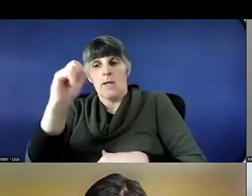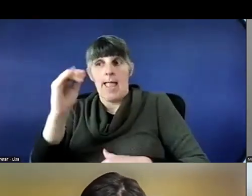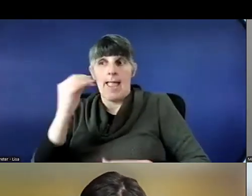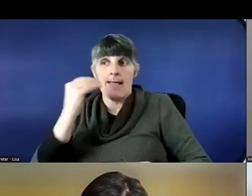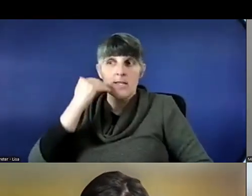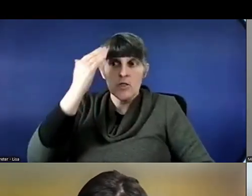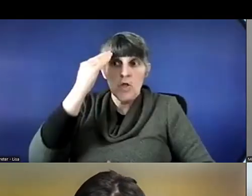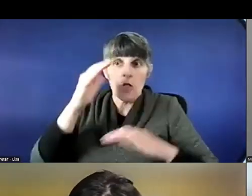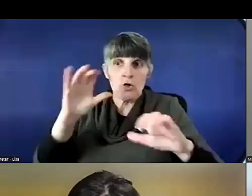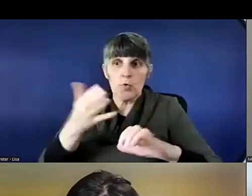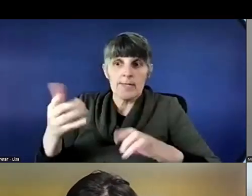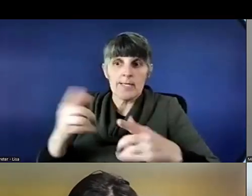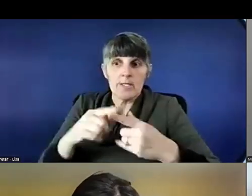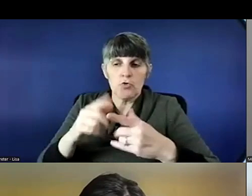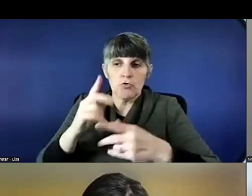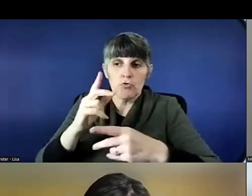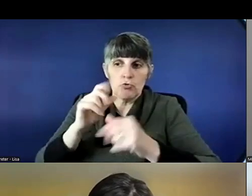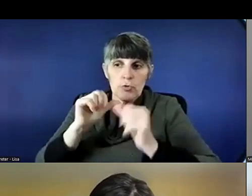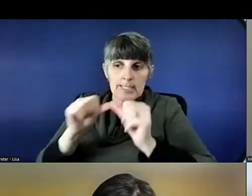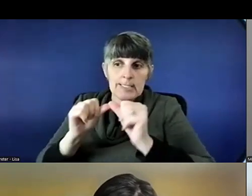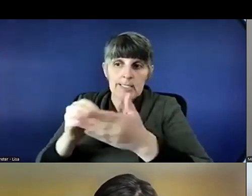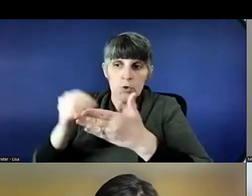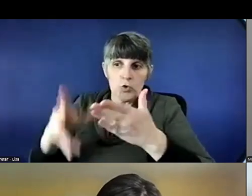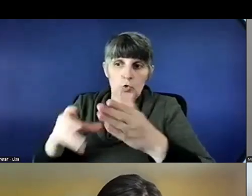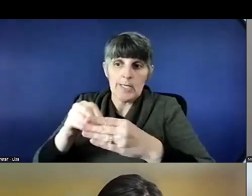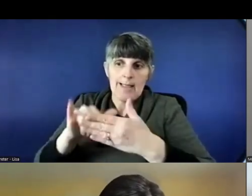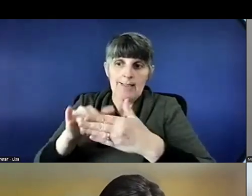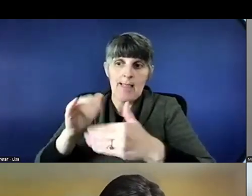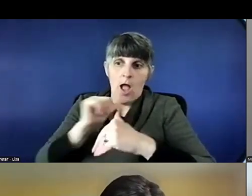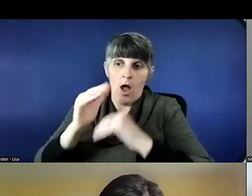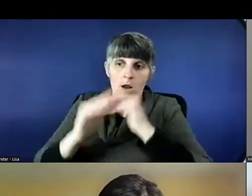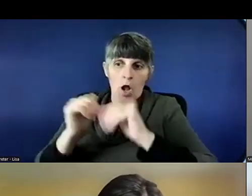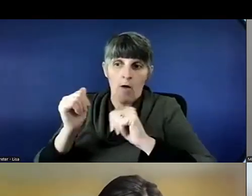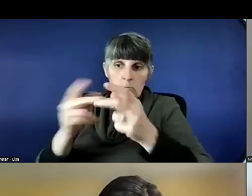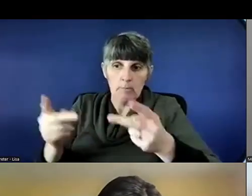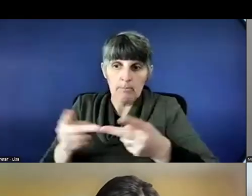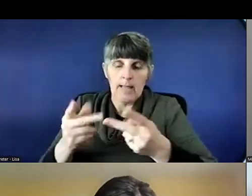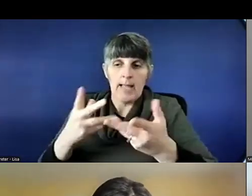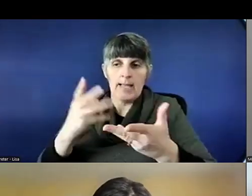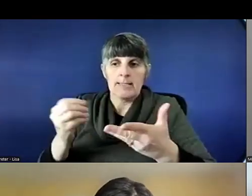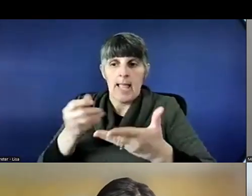were doing things to keep the student in that place and working